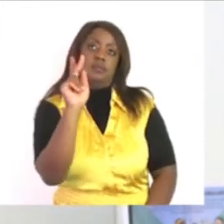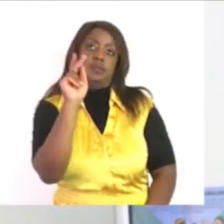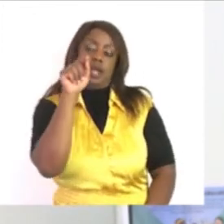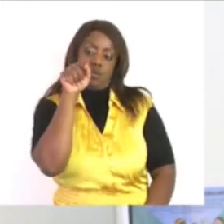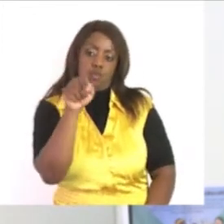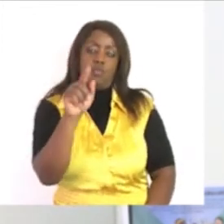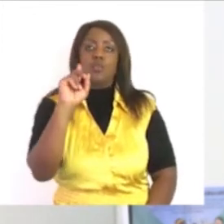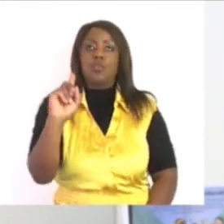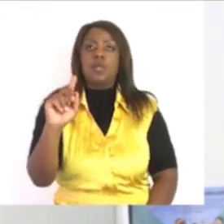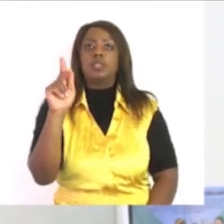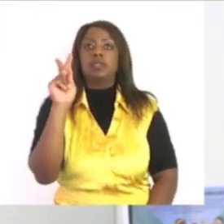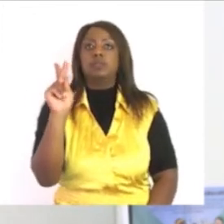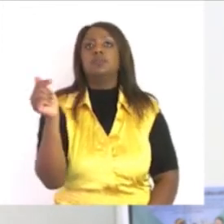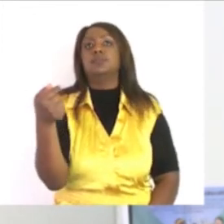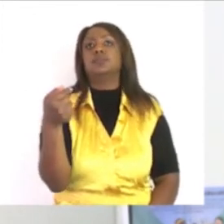8.1. So